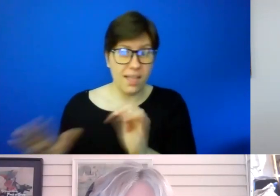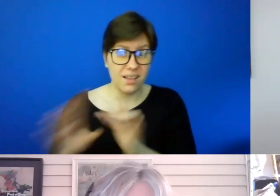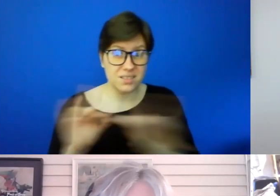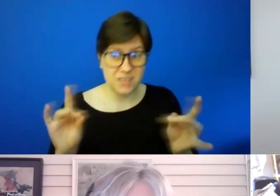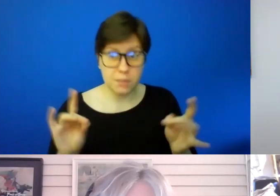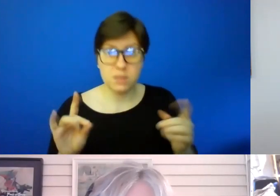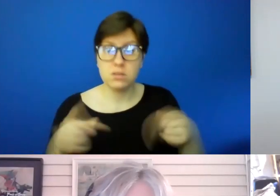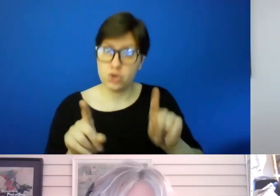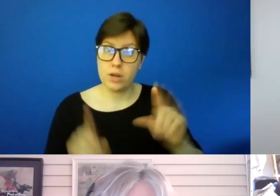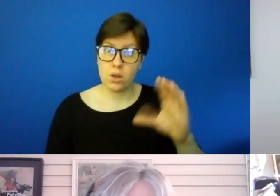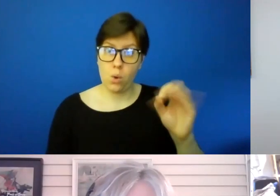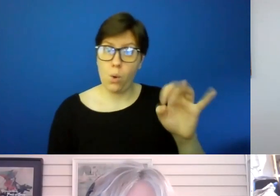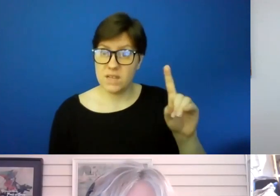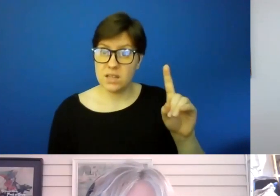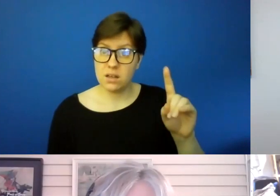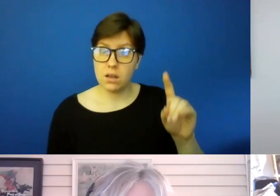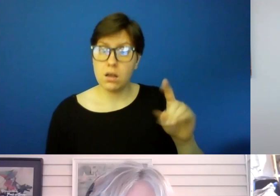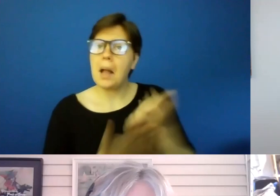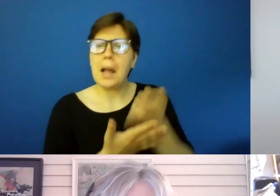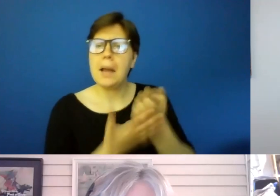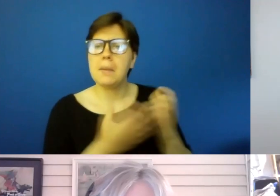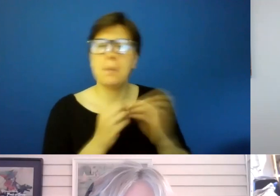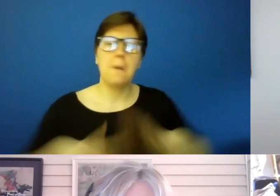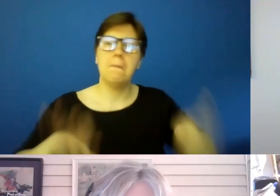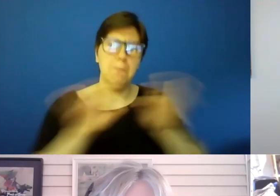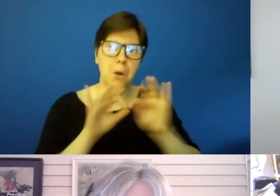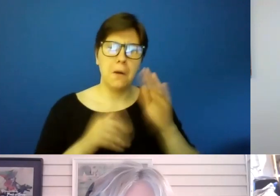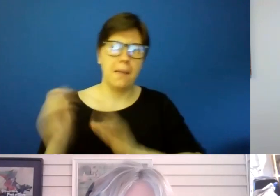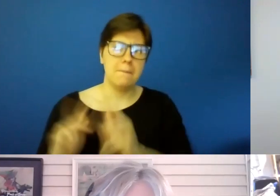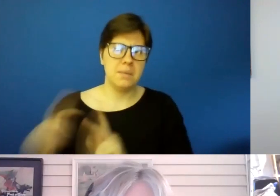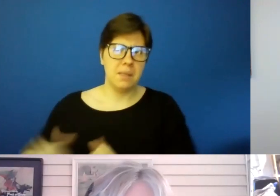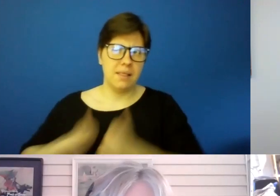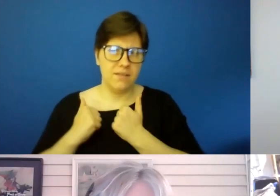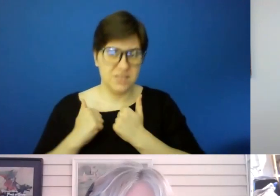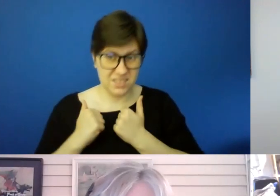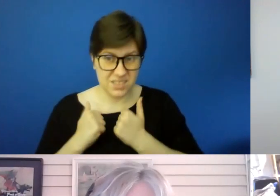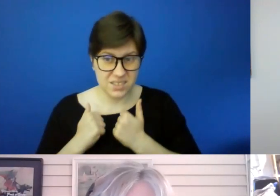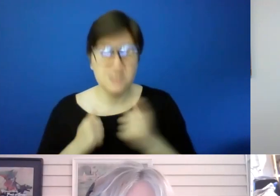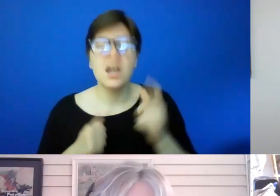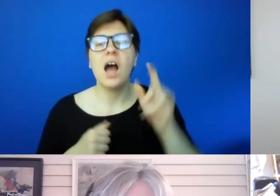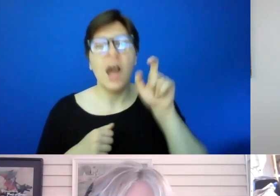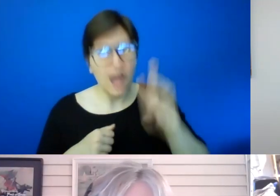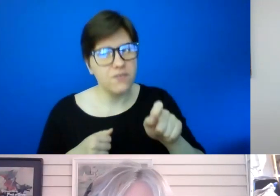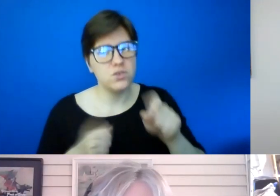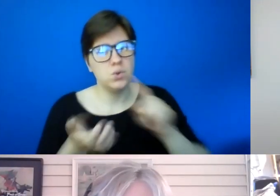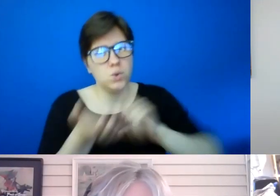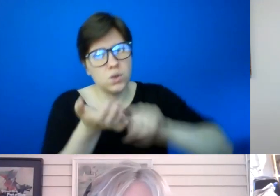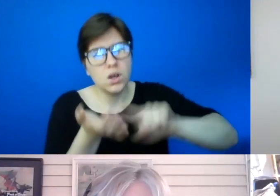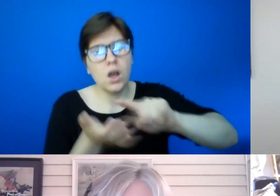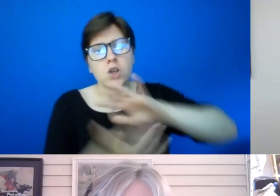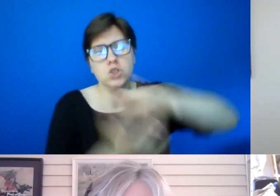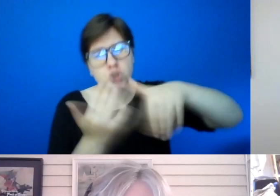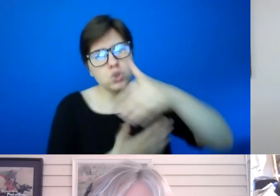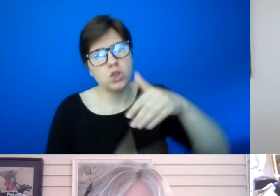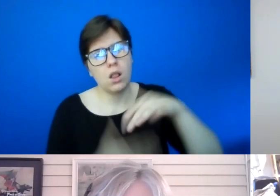COVID that the economy is more important than people's lives. We have to look at the social context